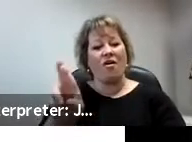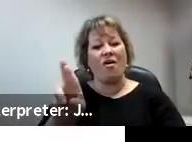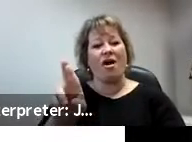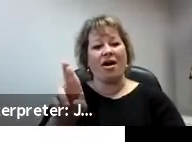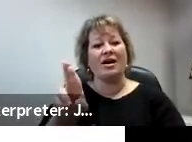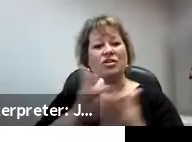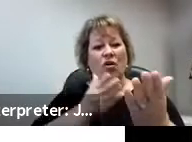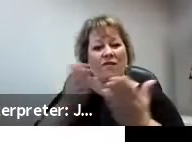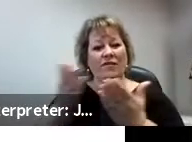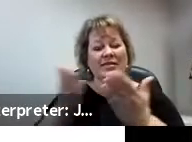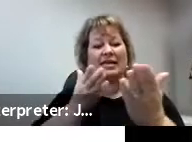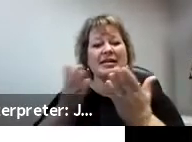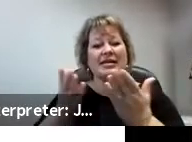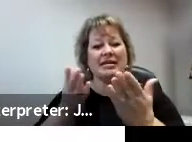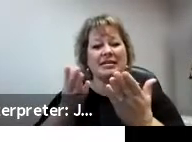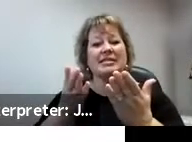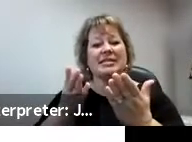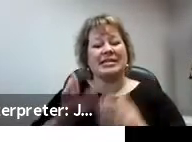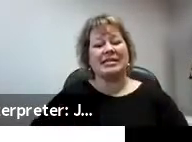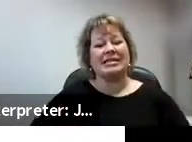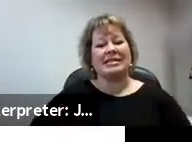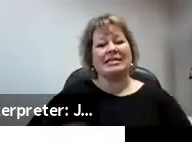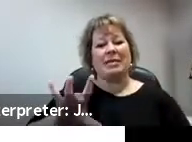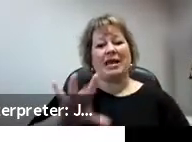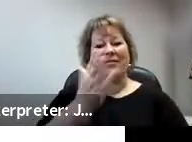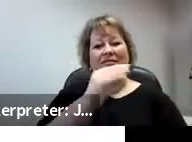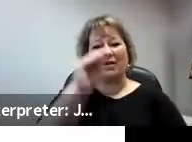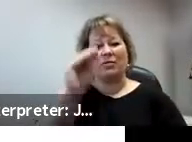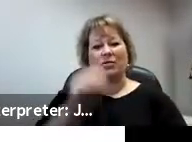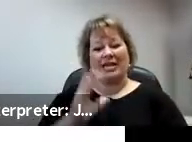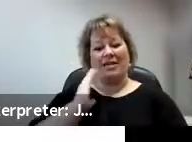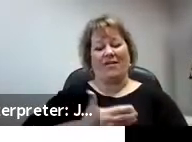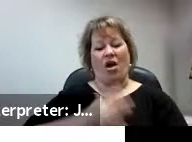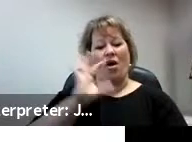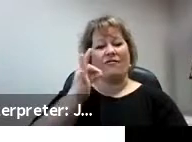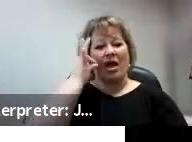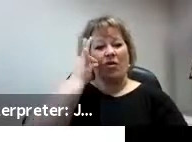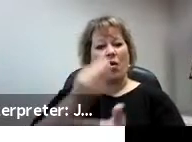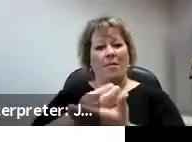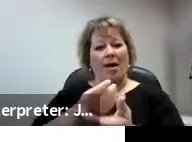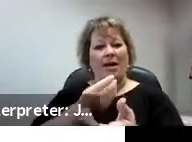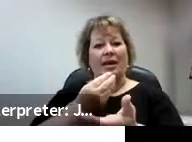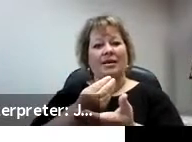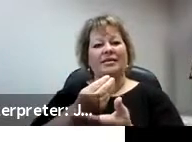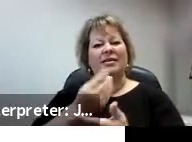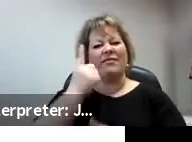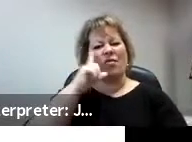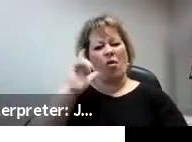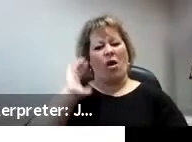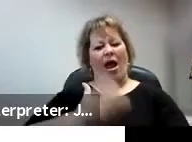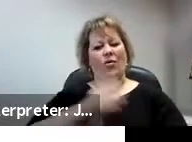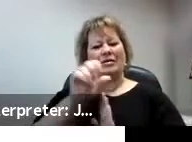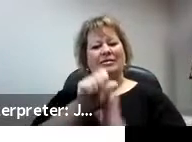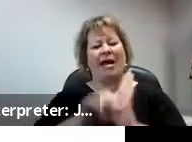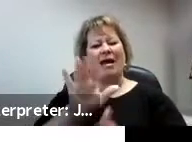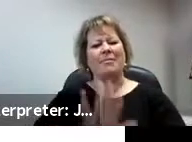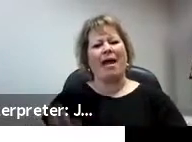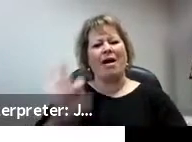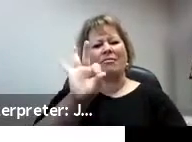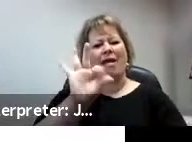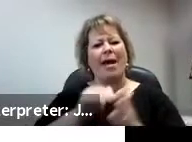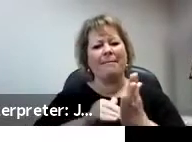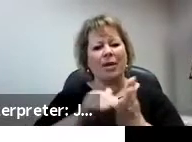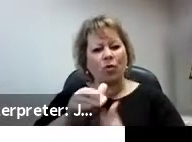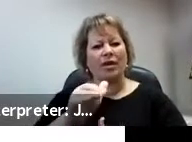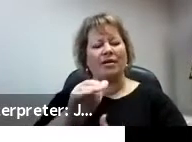rehabilitation services spend 15% of our federal allotment, which for our state is around $9 million, on the provision